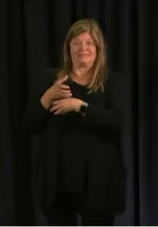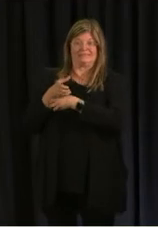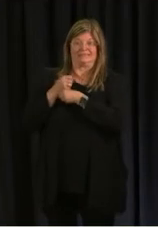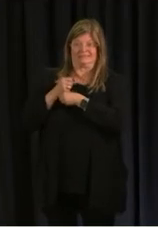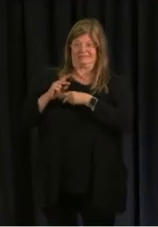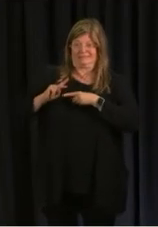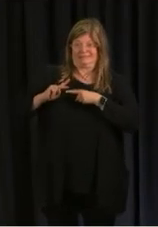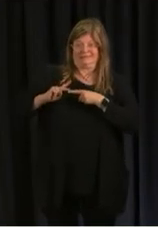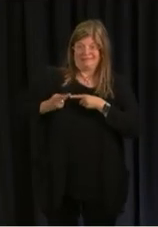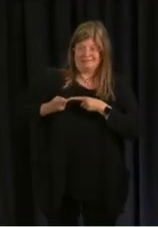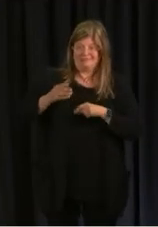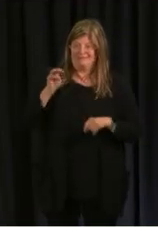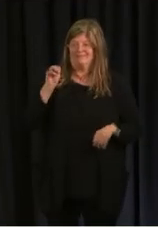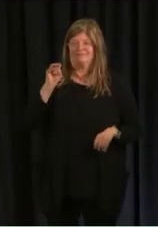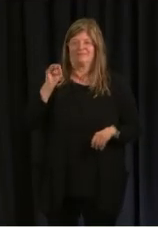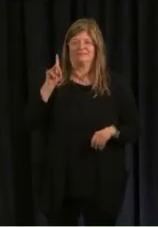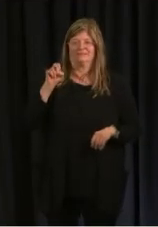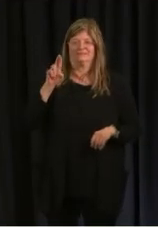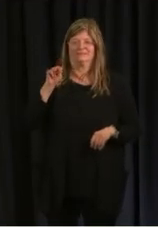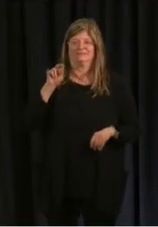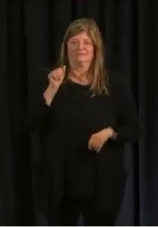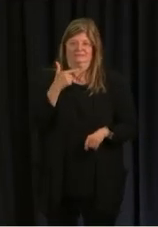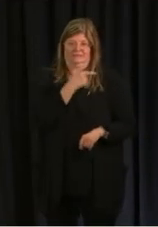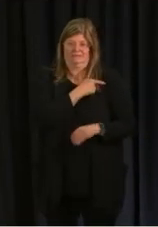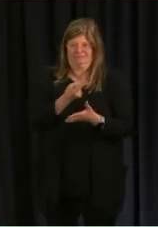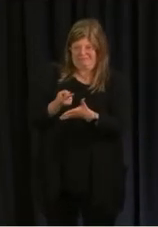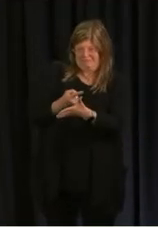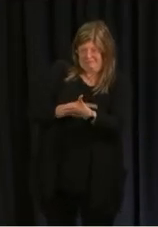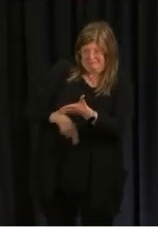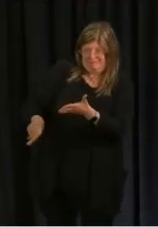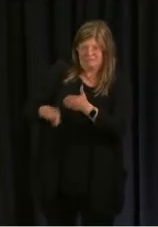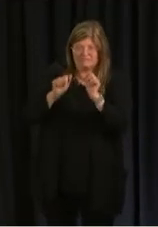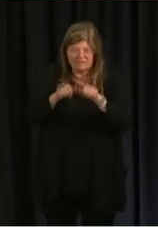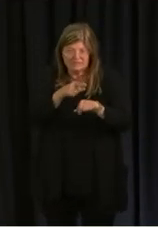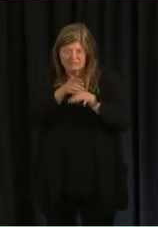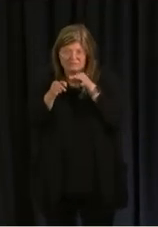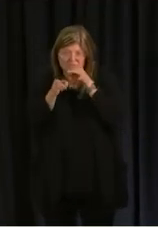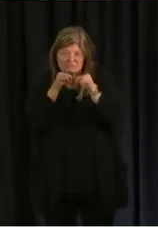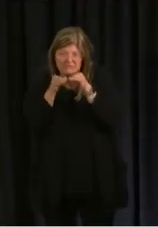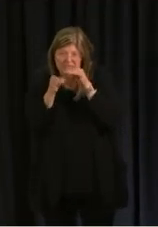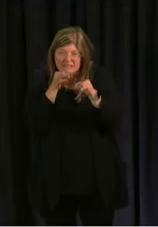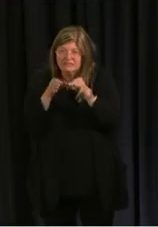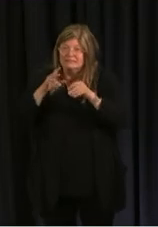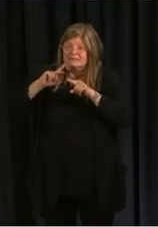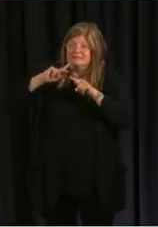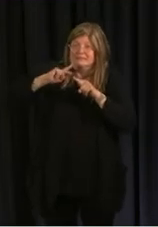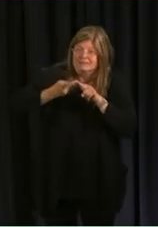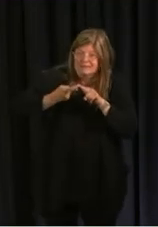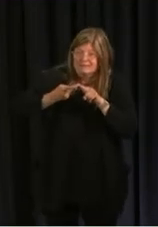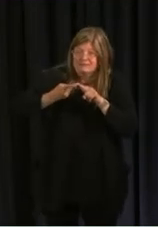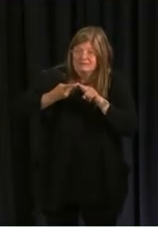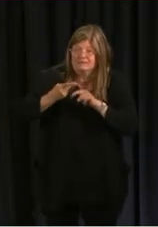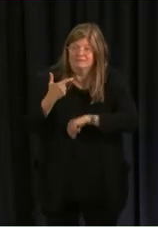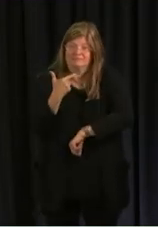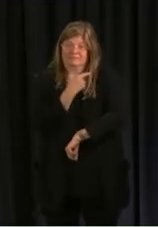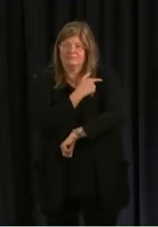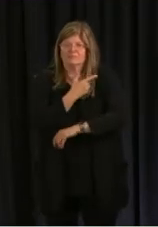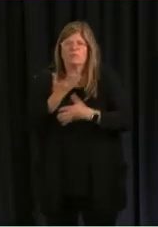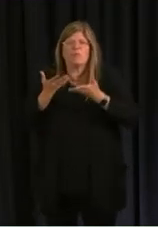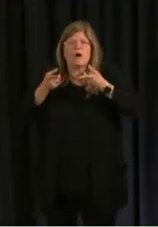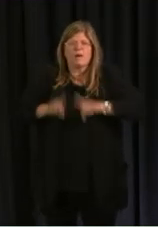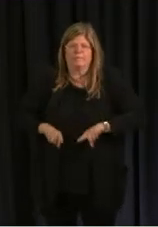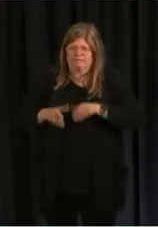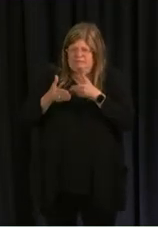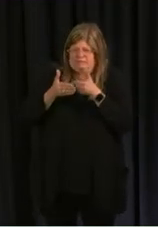and can you explain what the second Moderna side effects are? For